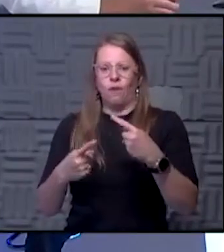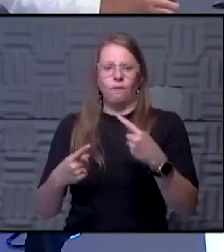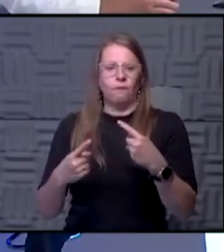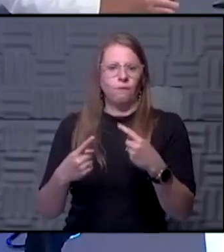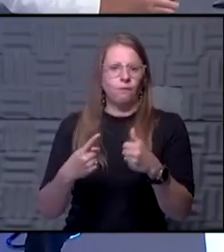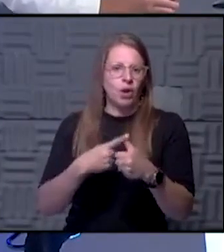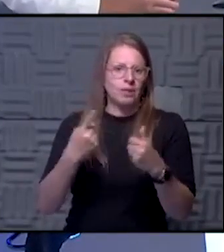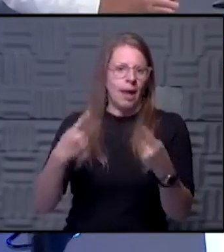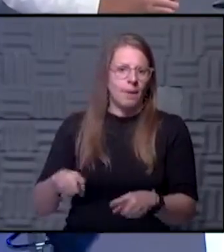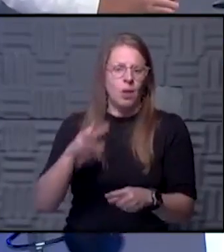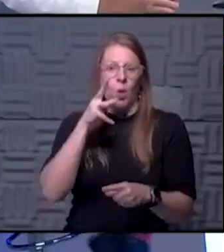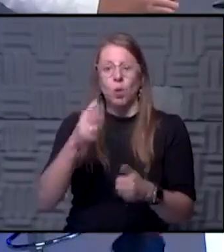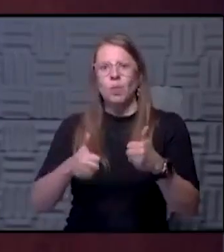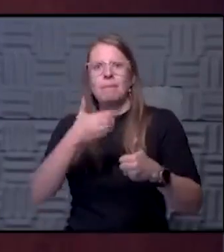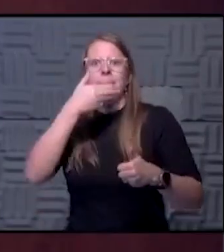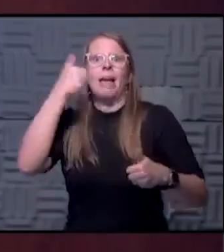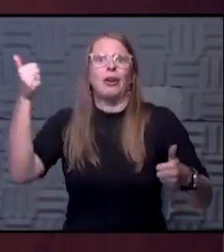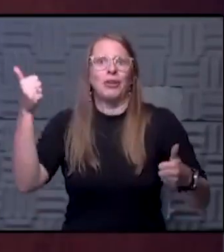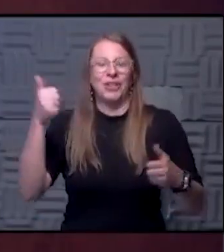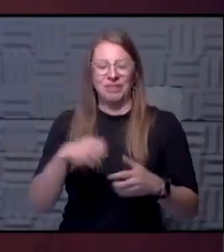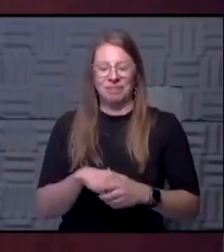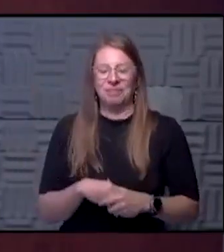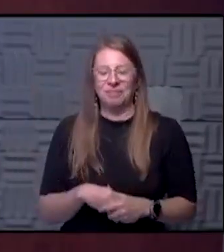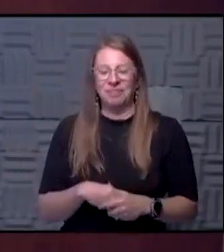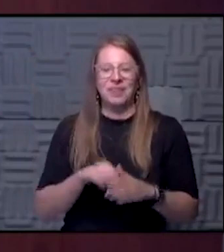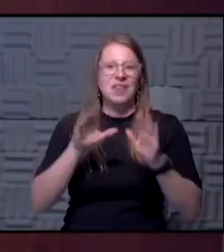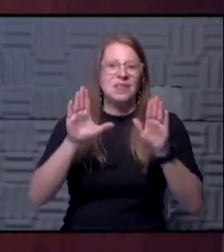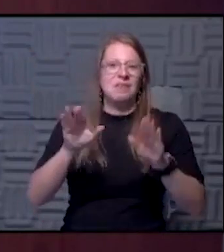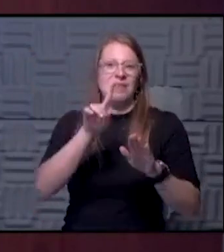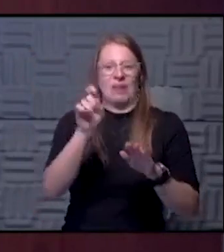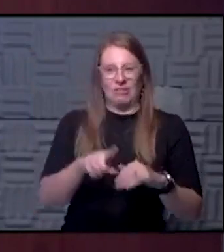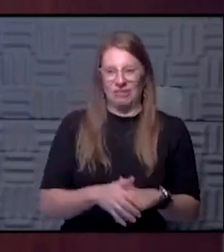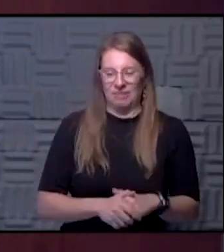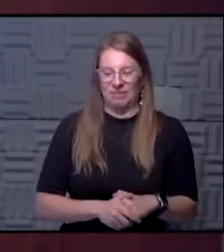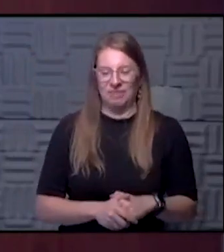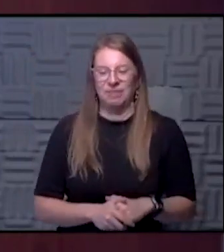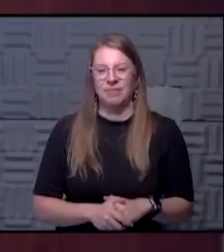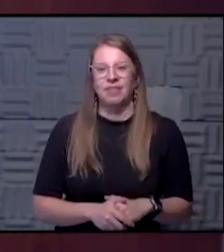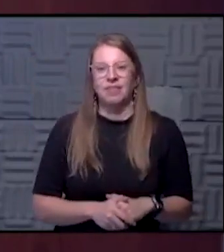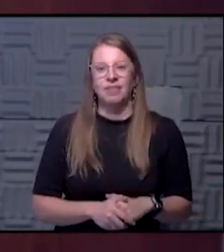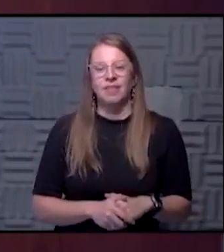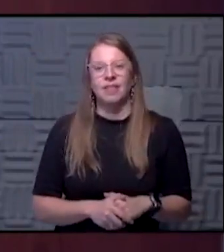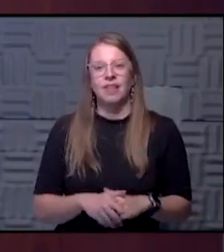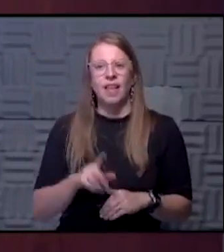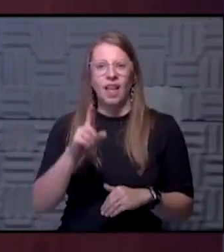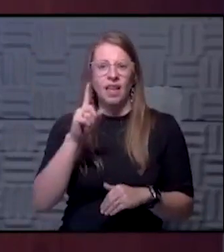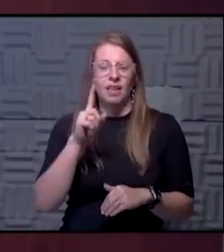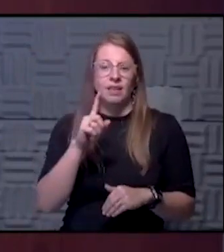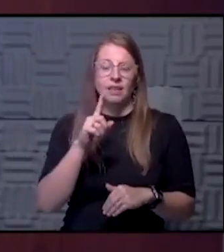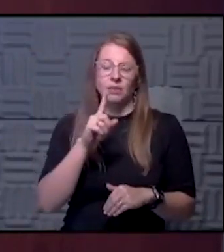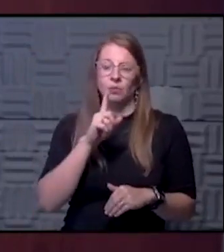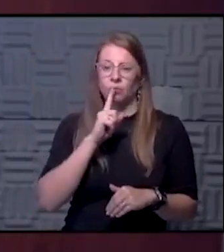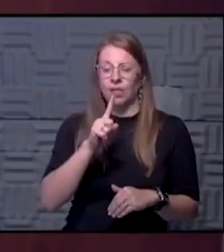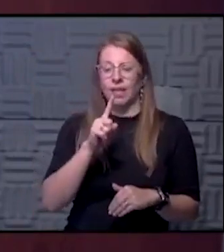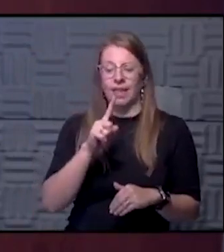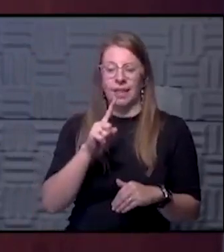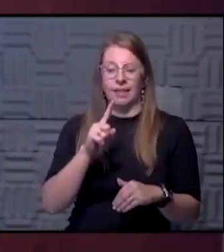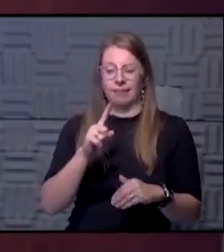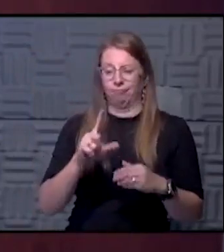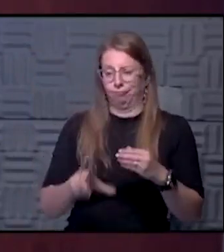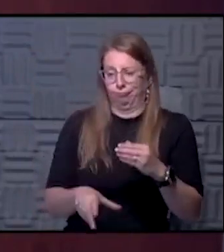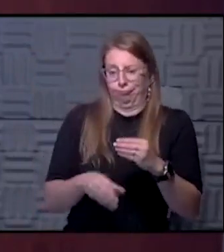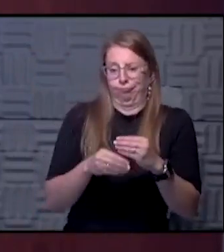is going to be better? Great question. Well, it's a great question, and it is, I think, very complementary. So, we